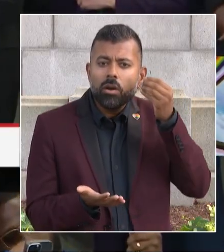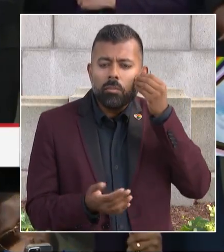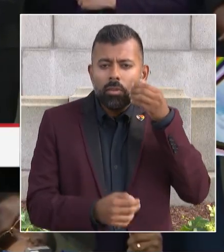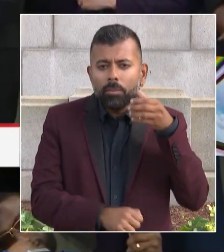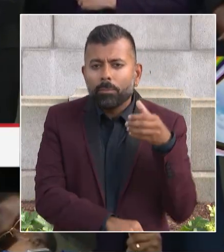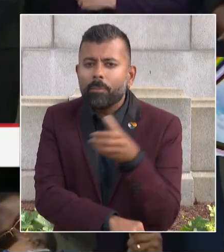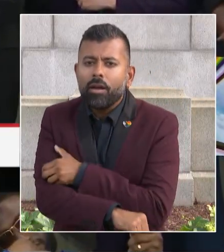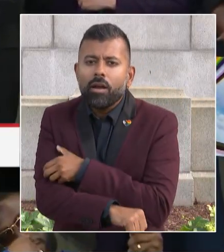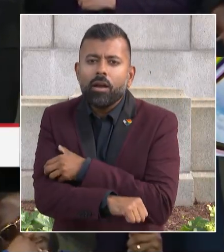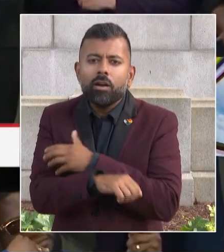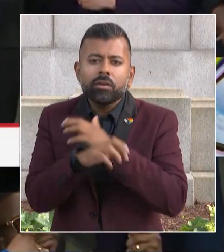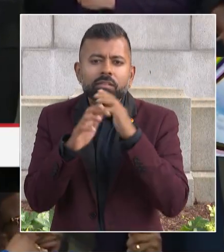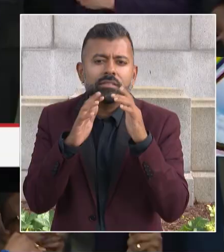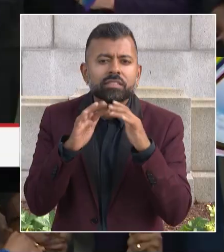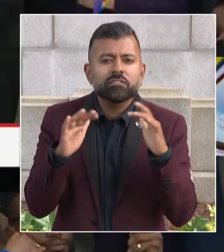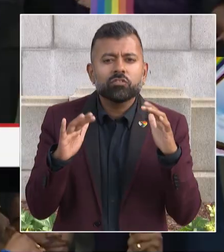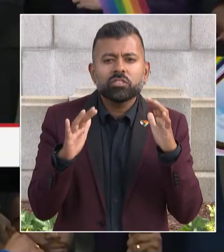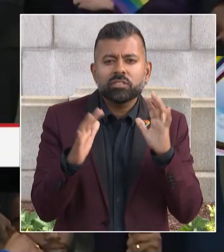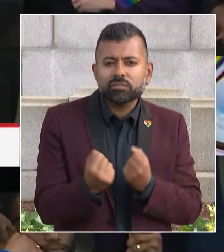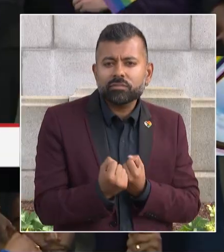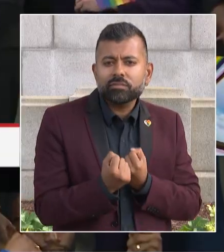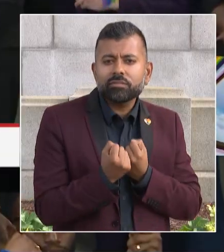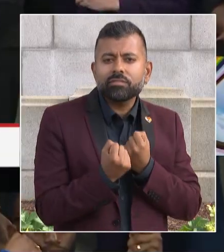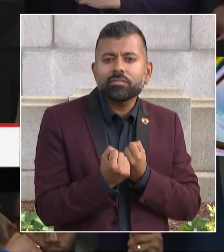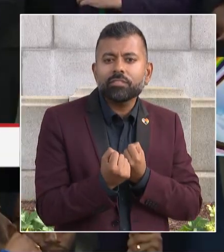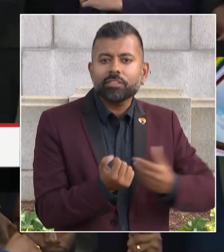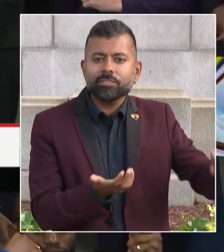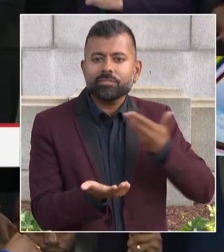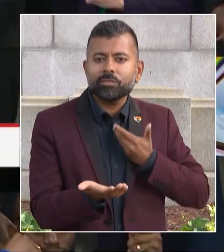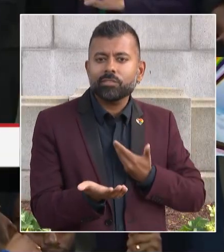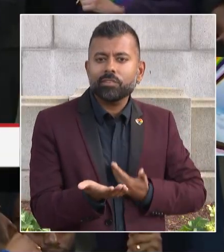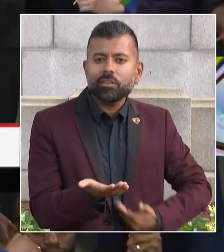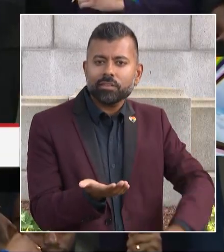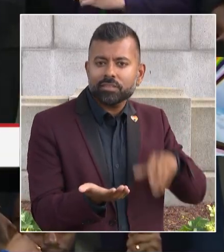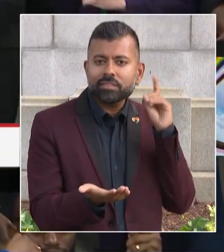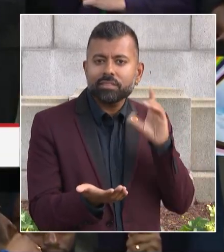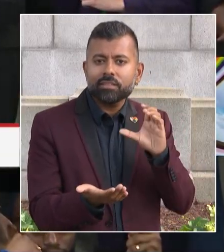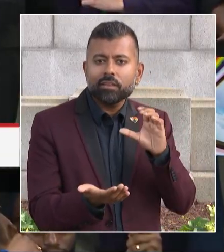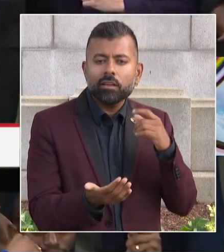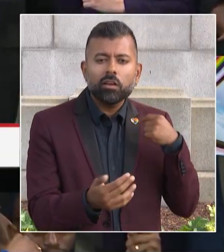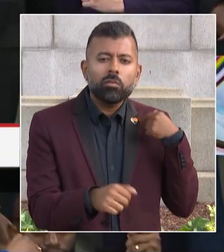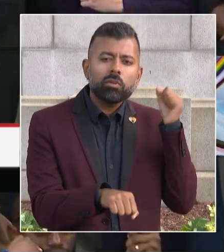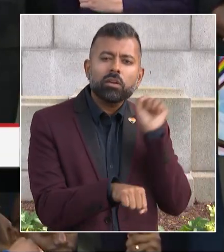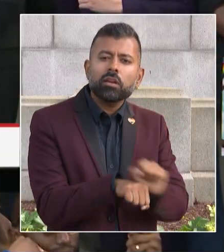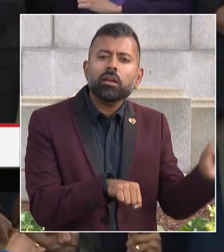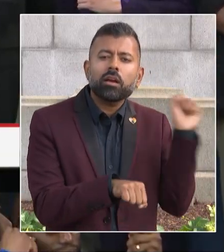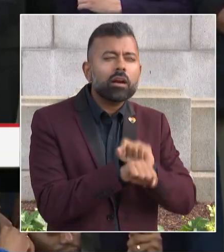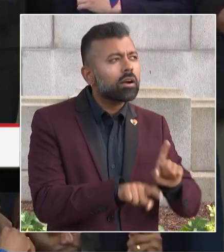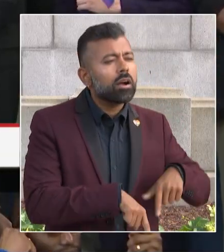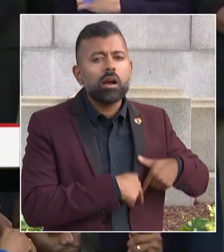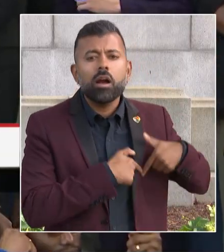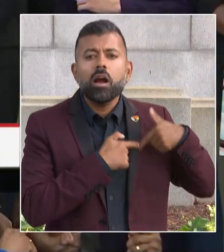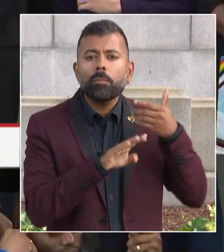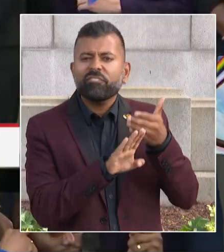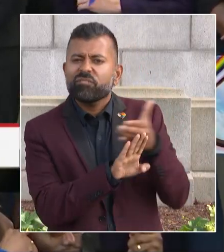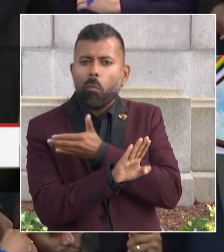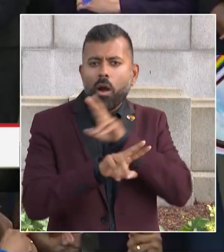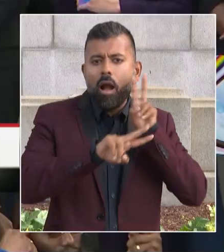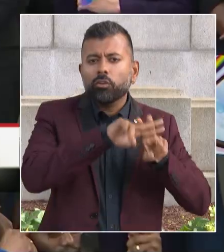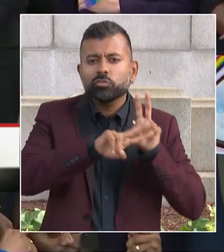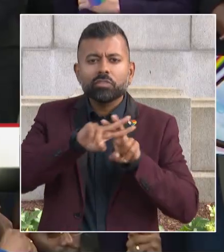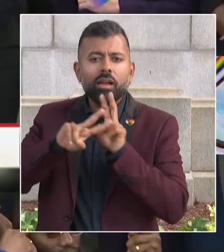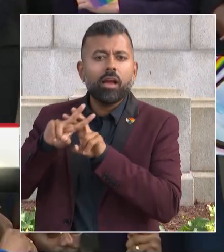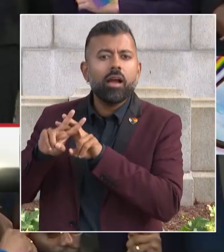This city's been repping pride long before the hashtags. We've marched in these streets, in the chambers. We've loved loud on dance floors and